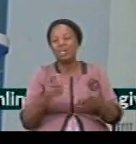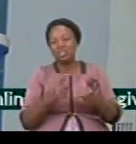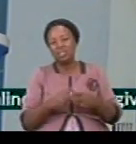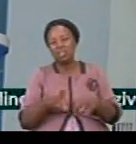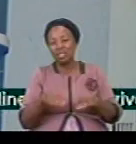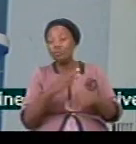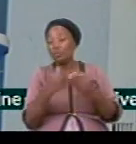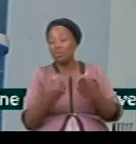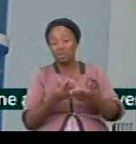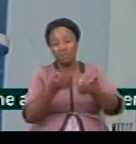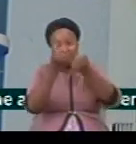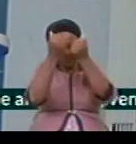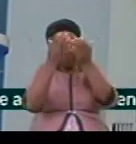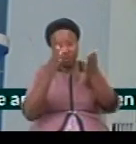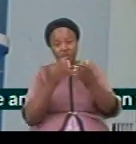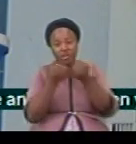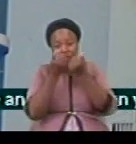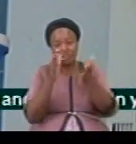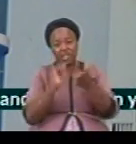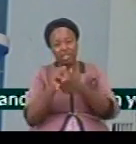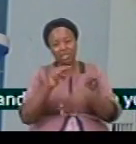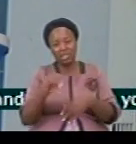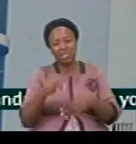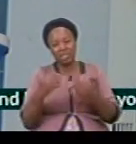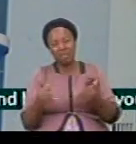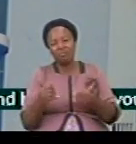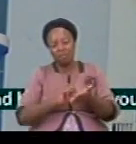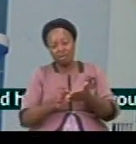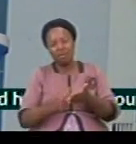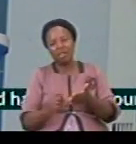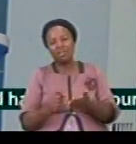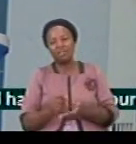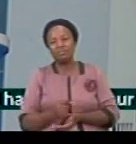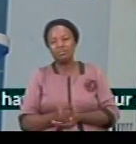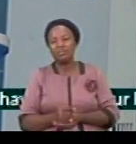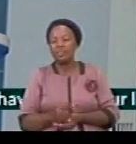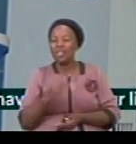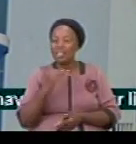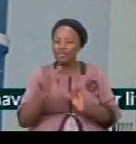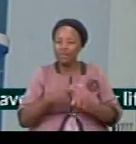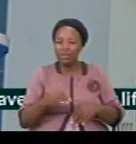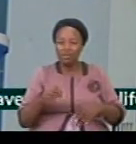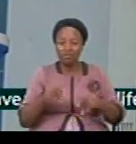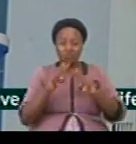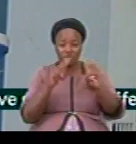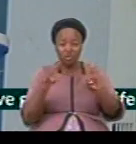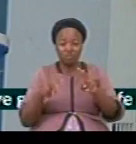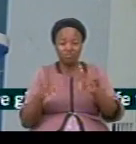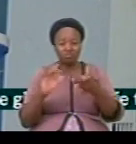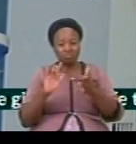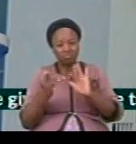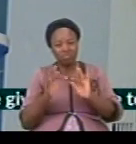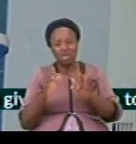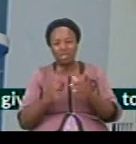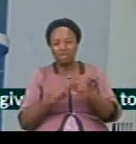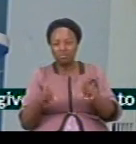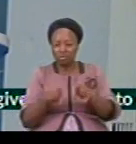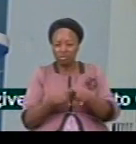if you are watching online and you also gave your life to Christ after the pastor's